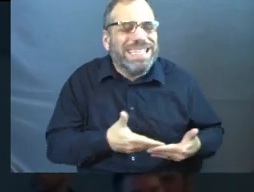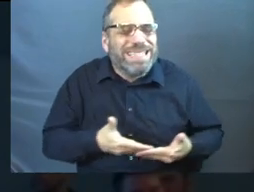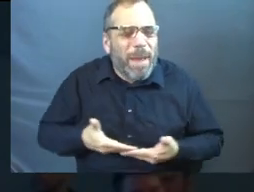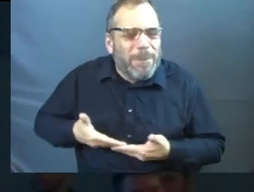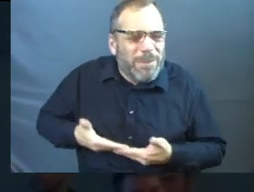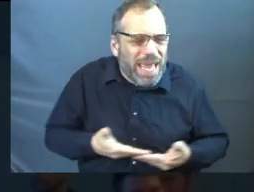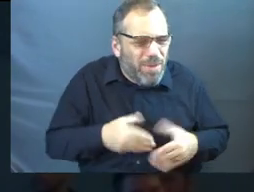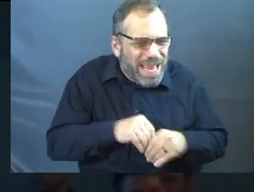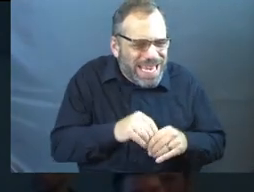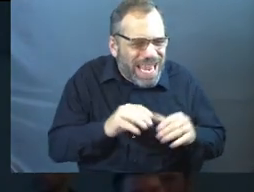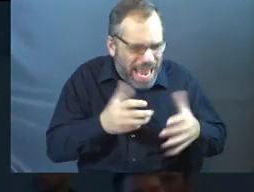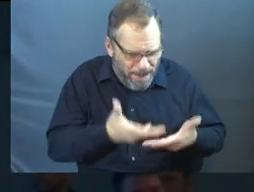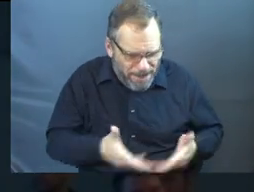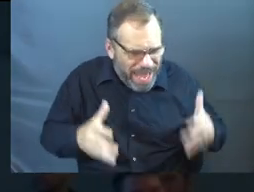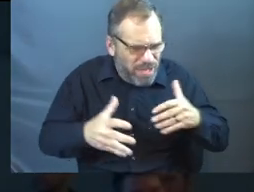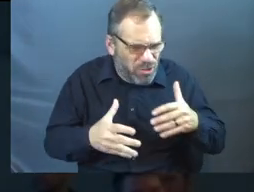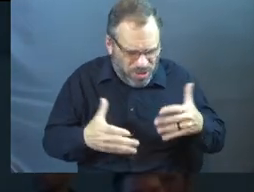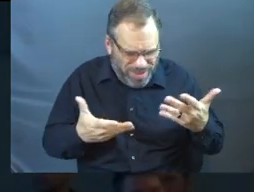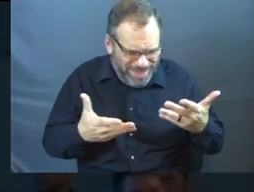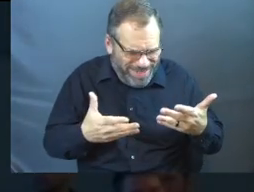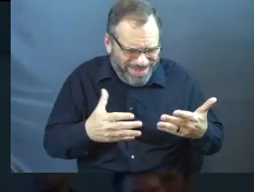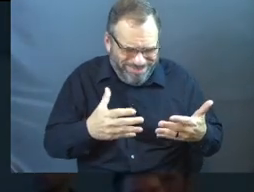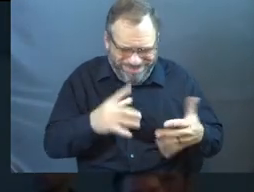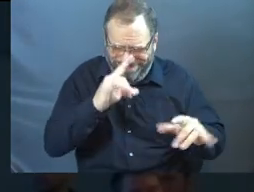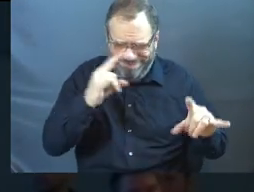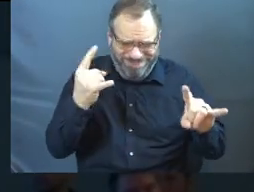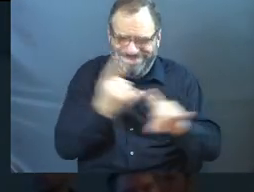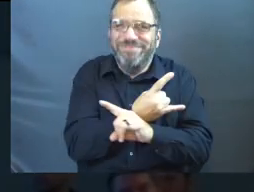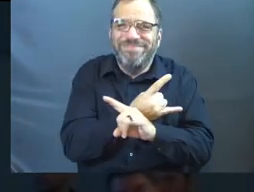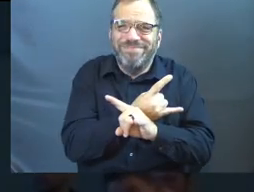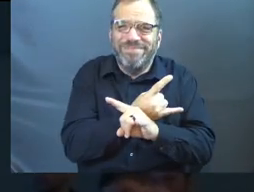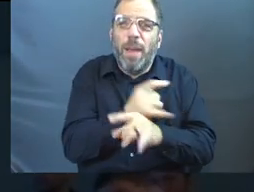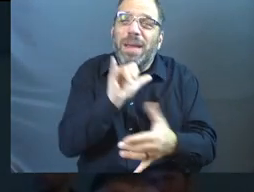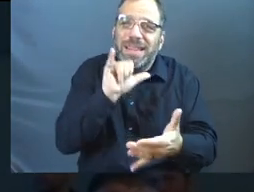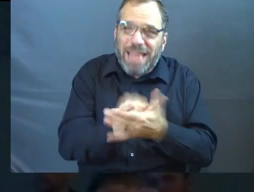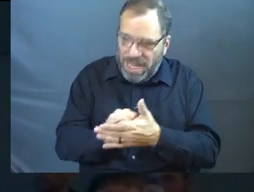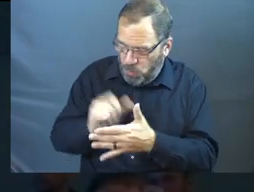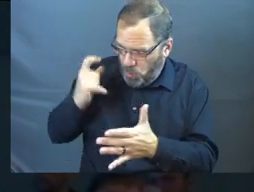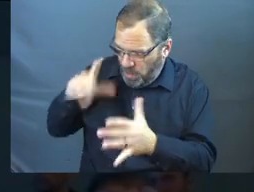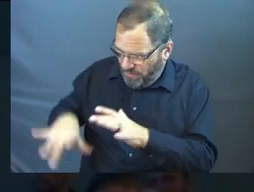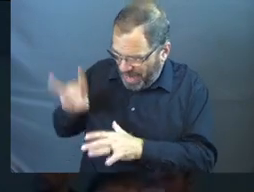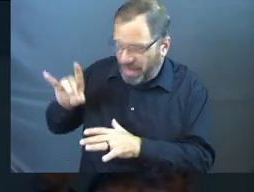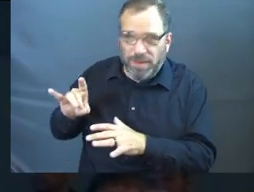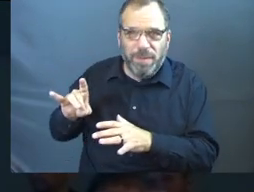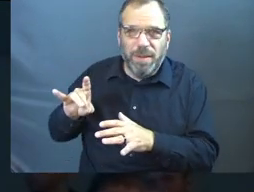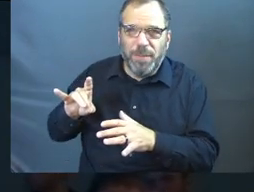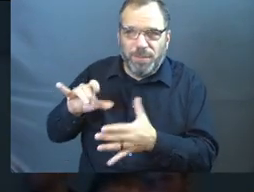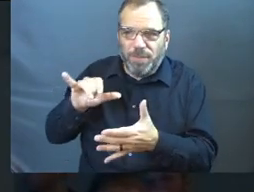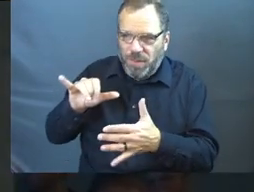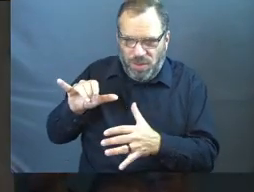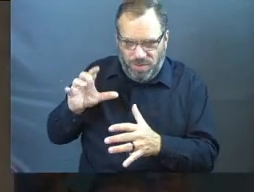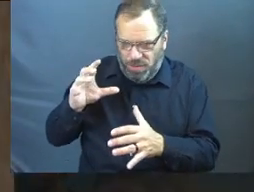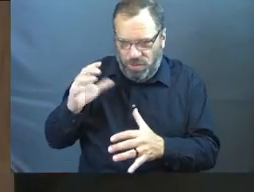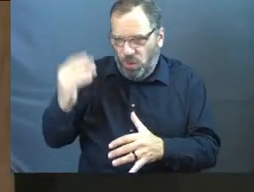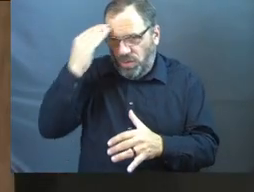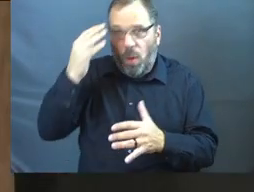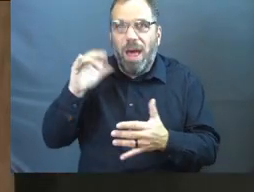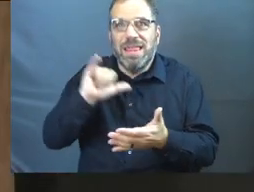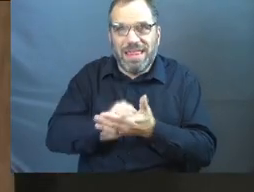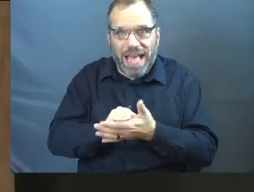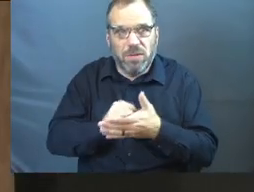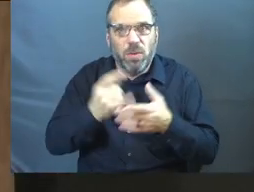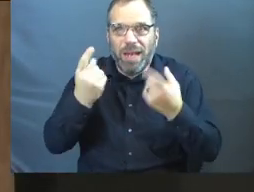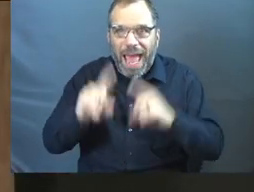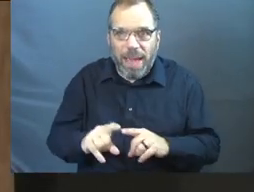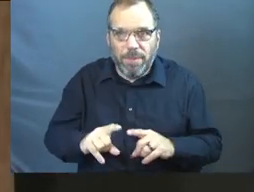baby and he's in a manger. It doesn't make sense. But that's where you're going to find him. There's no way you can miss him. And that's exactly